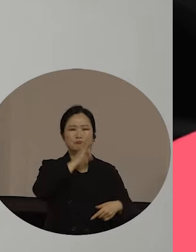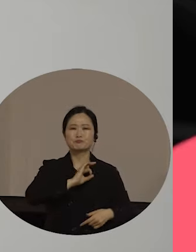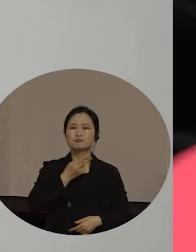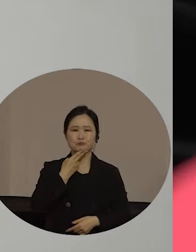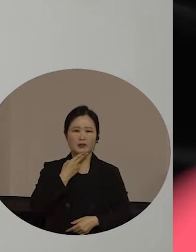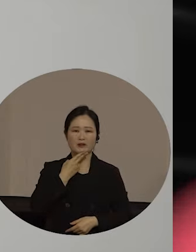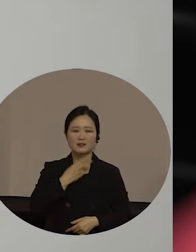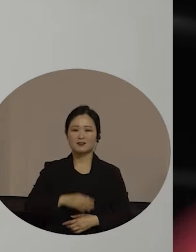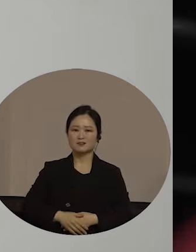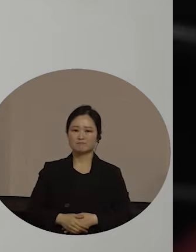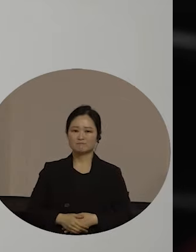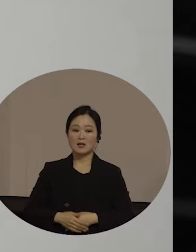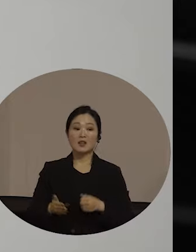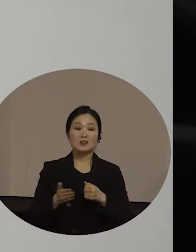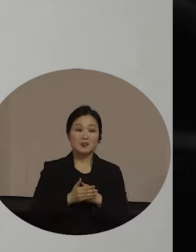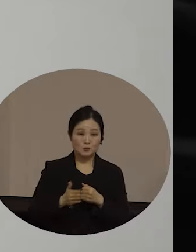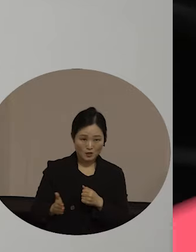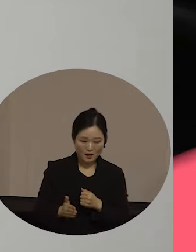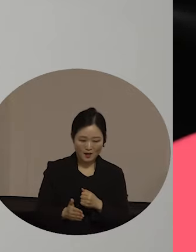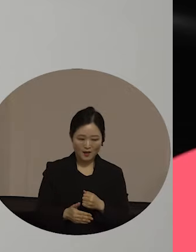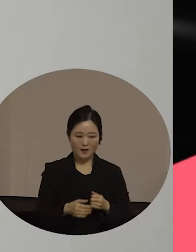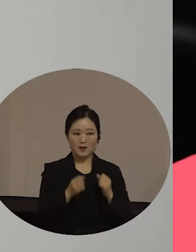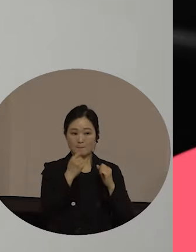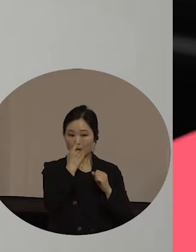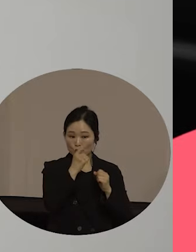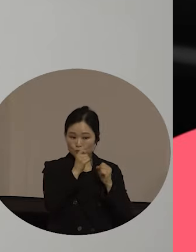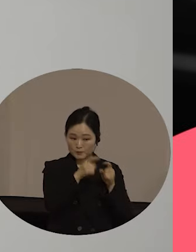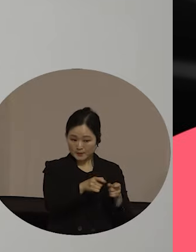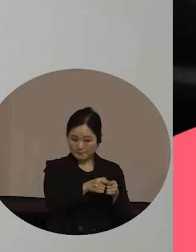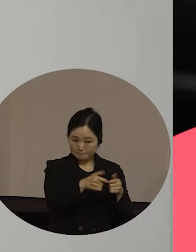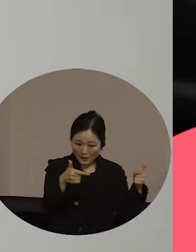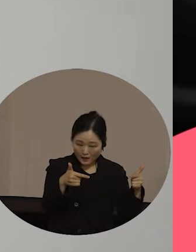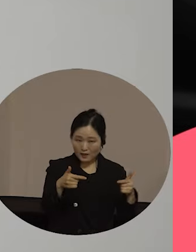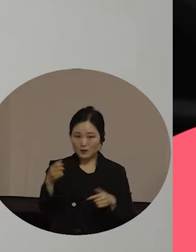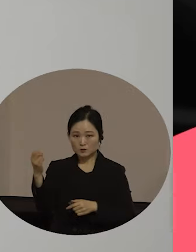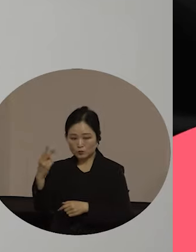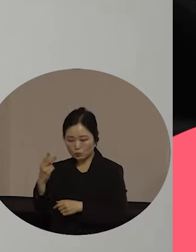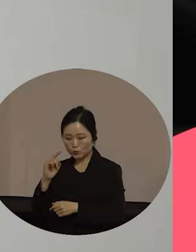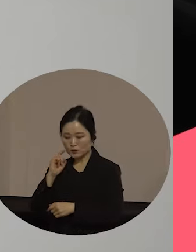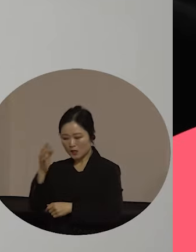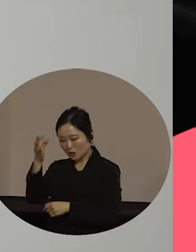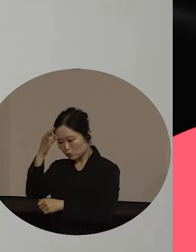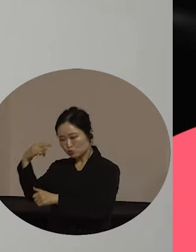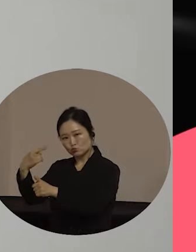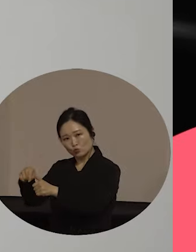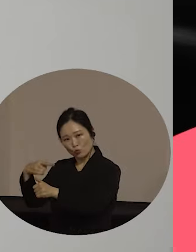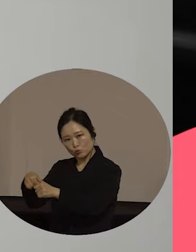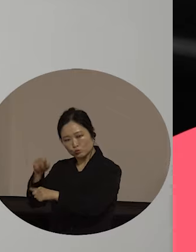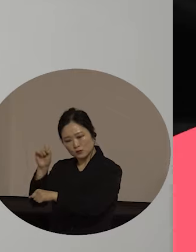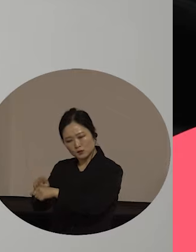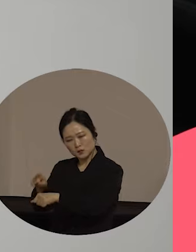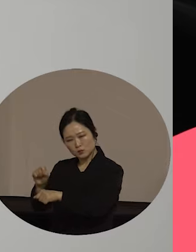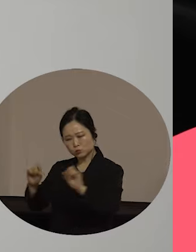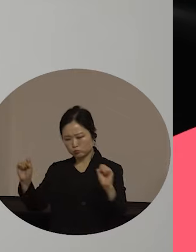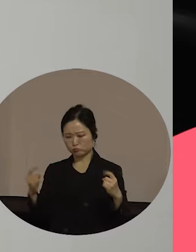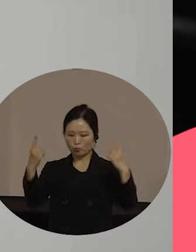And also, I think that the foundation of quality arts education lies in the quality of the